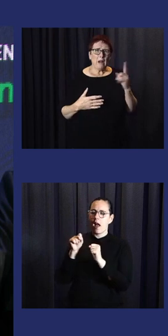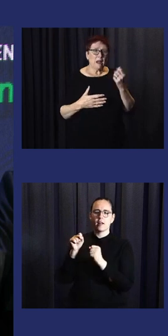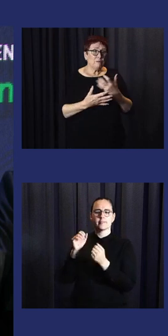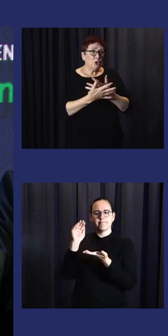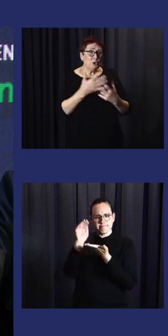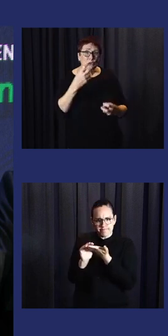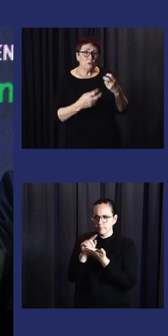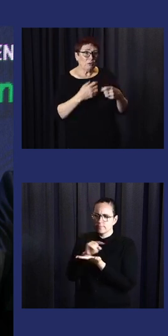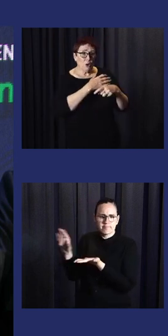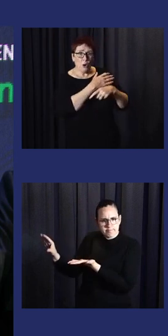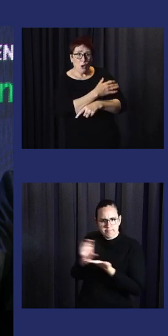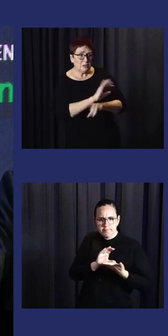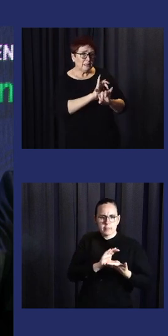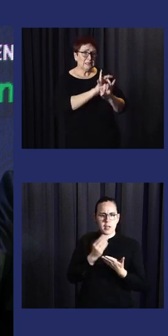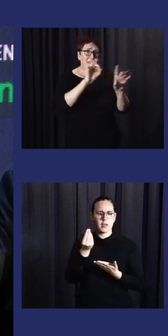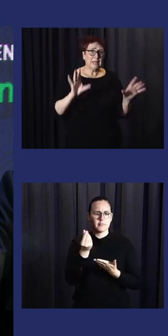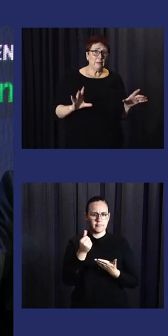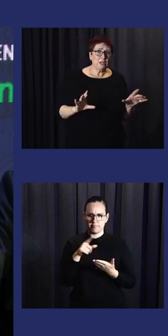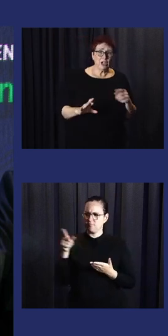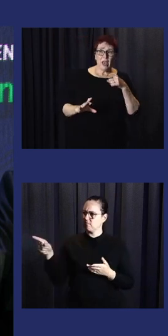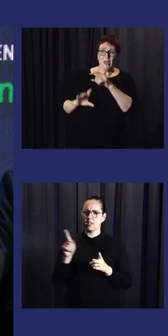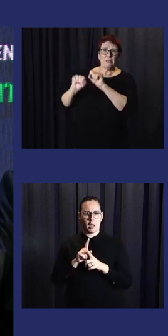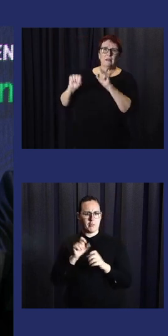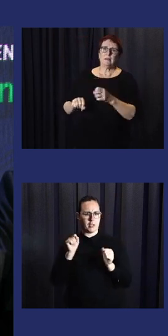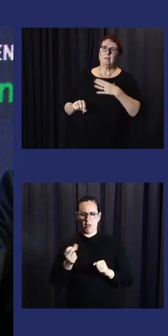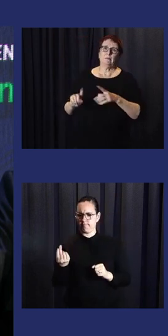disasters, we've got to reconfigure our